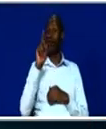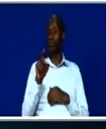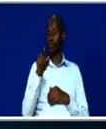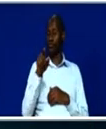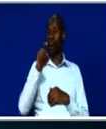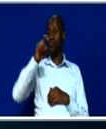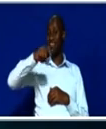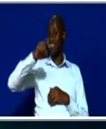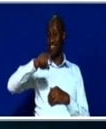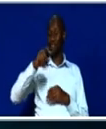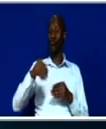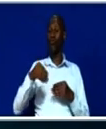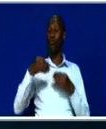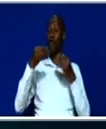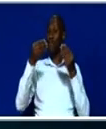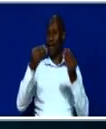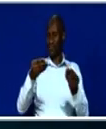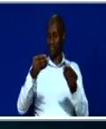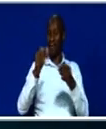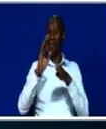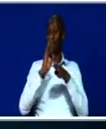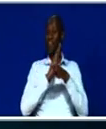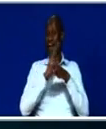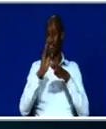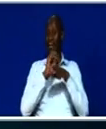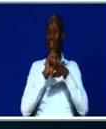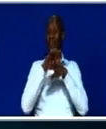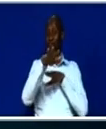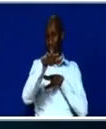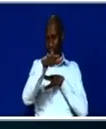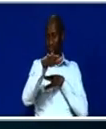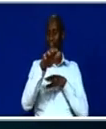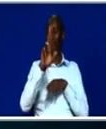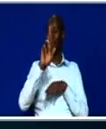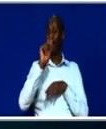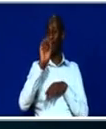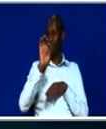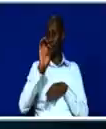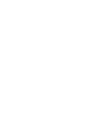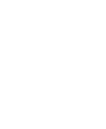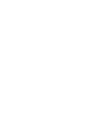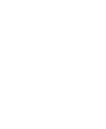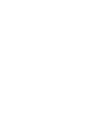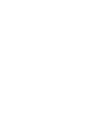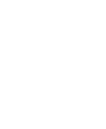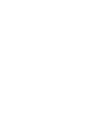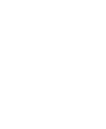are required to provide factors influencing the rate of weathering.